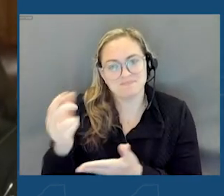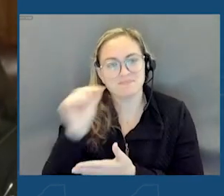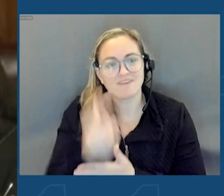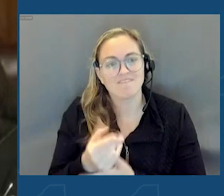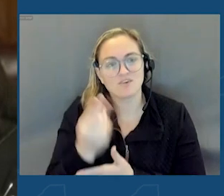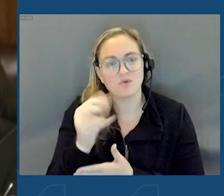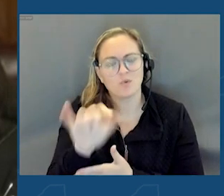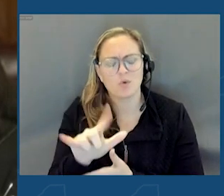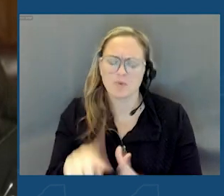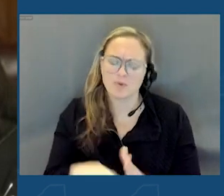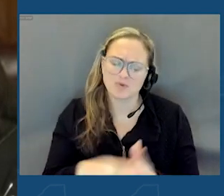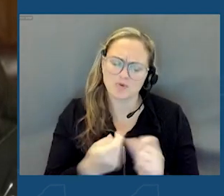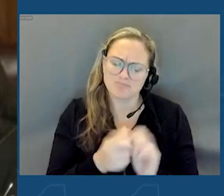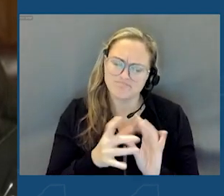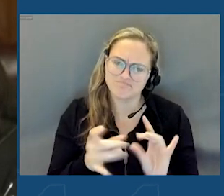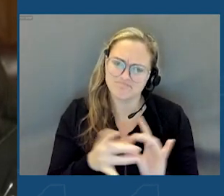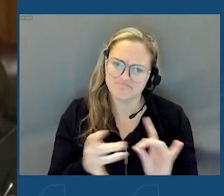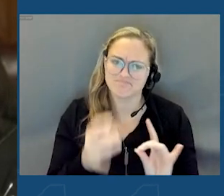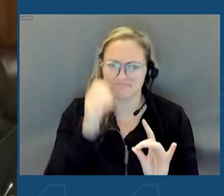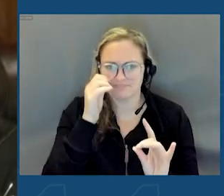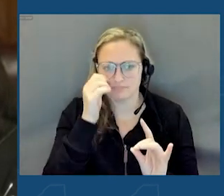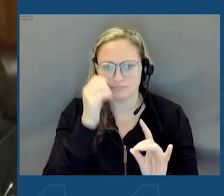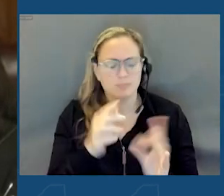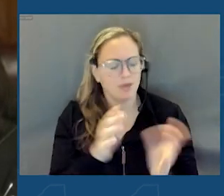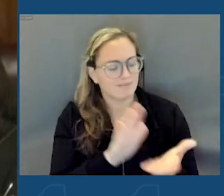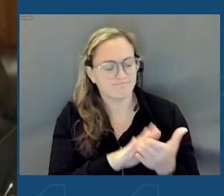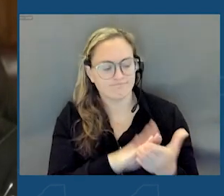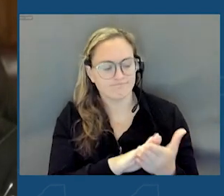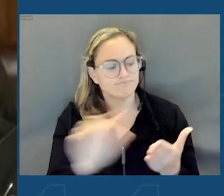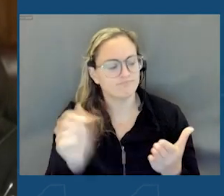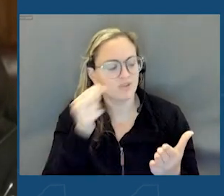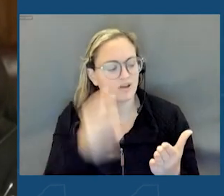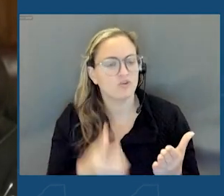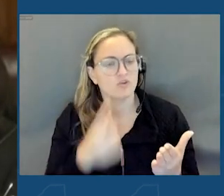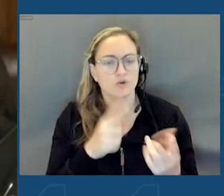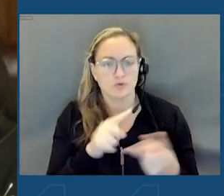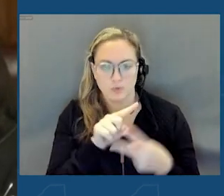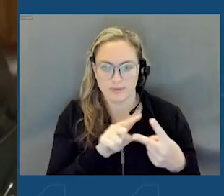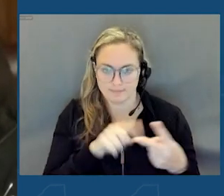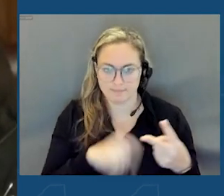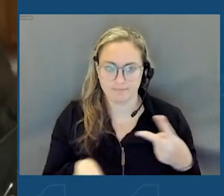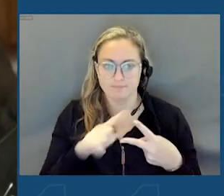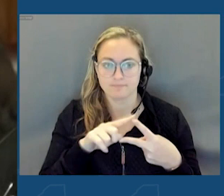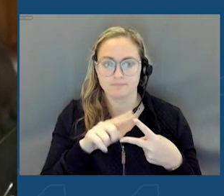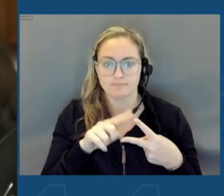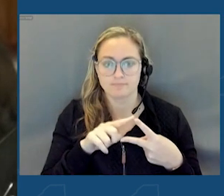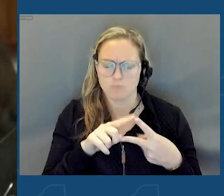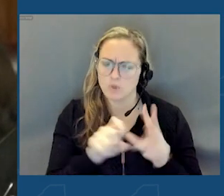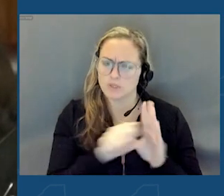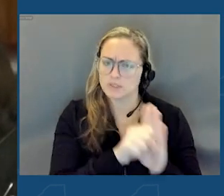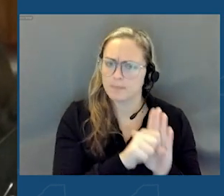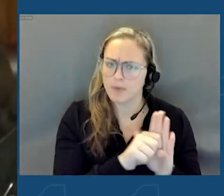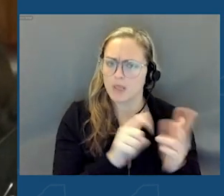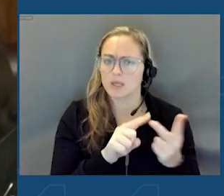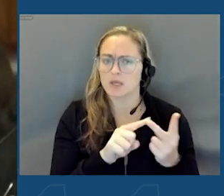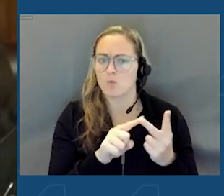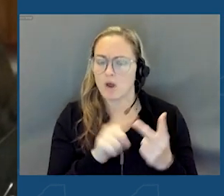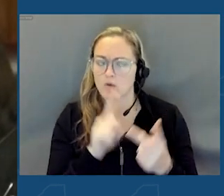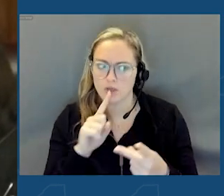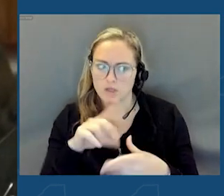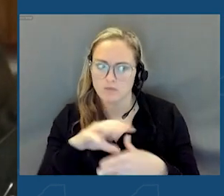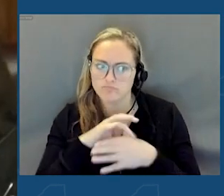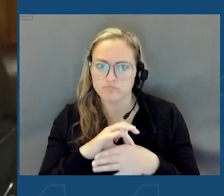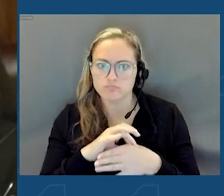begin my remarks by commending Governor Hochul for two things, one symbolic and one substantive, though